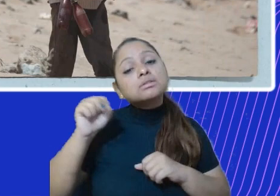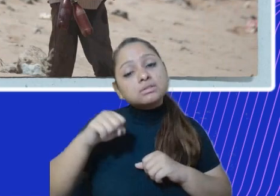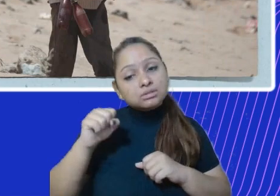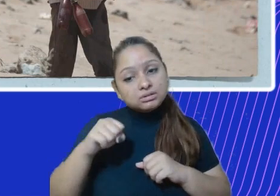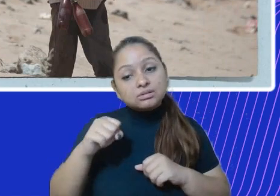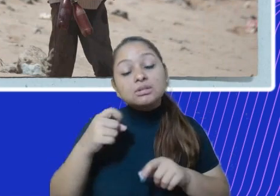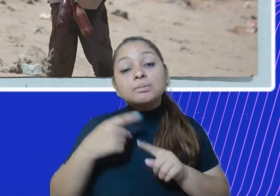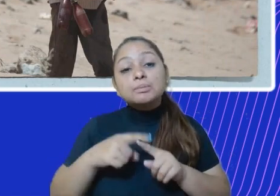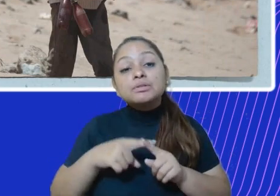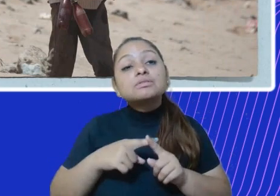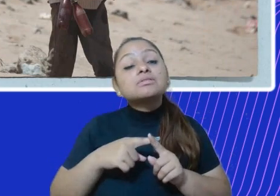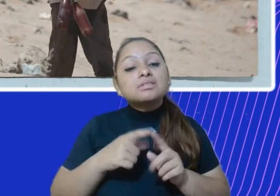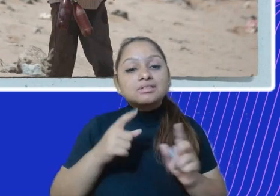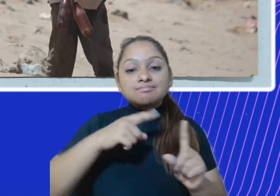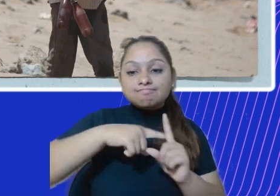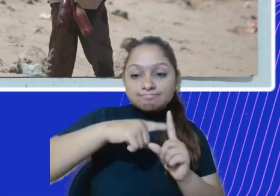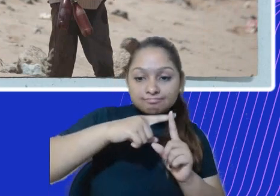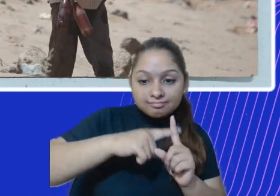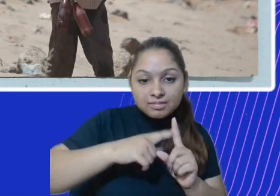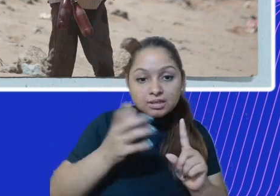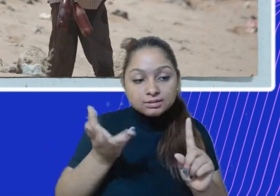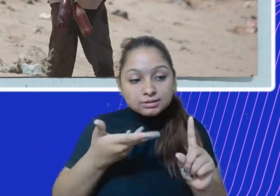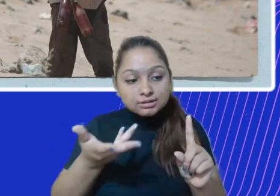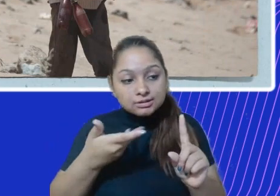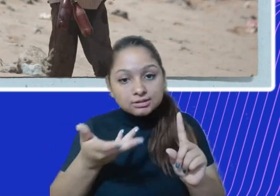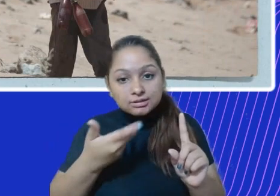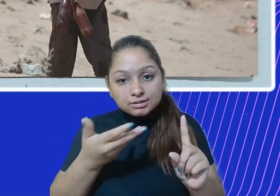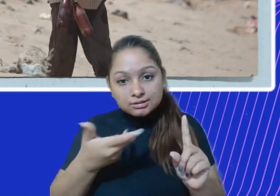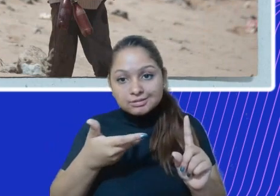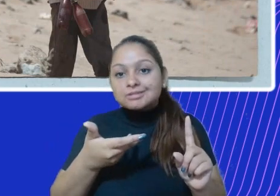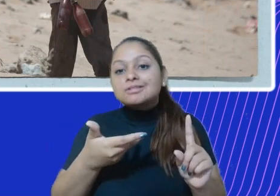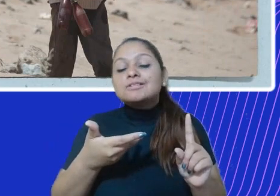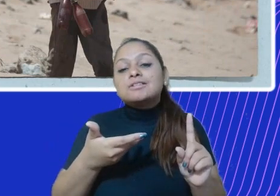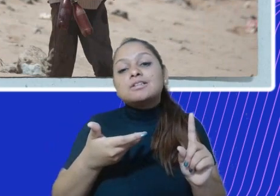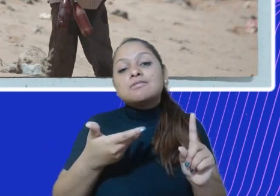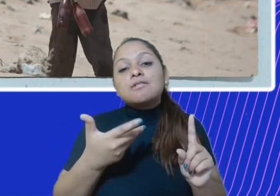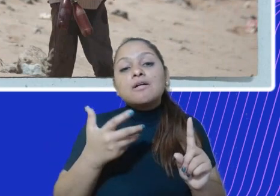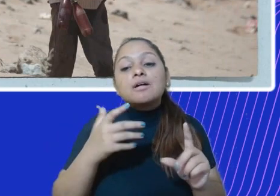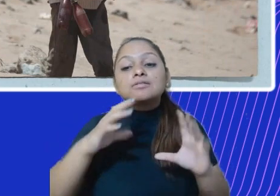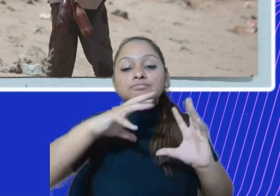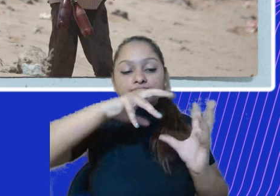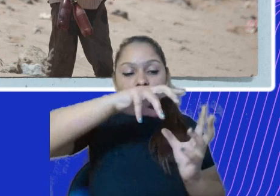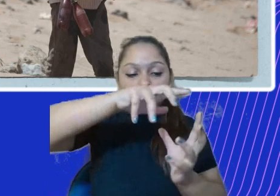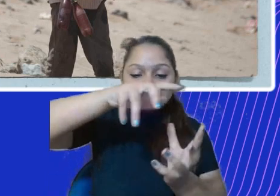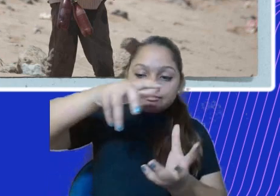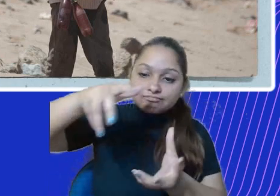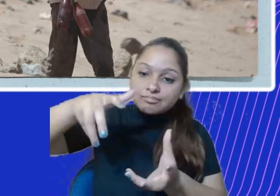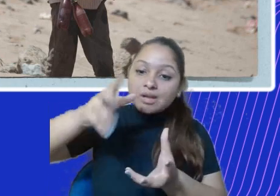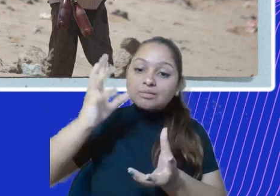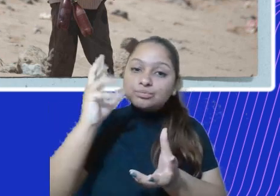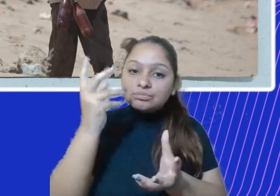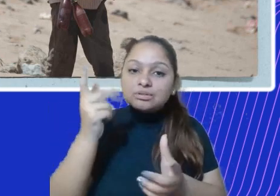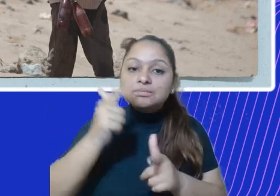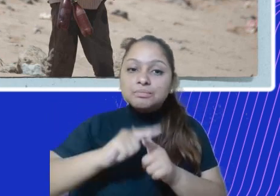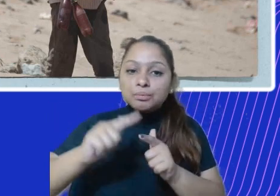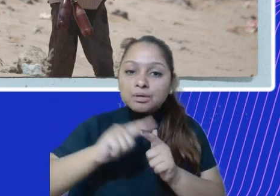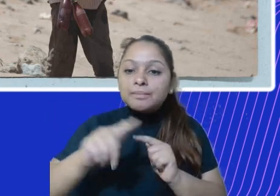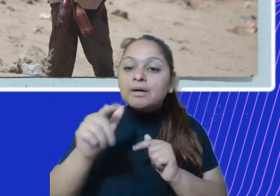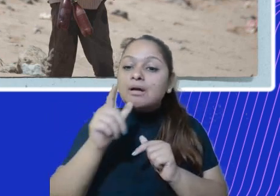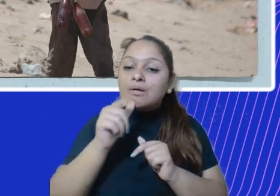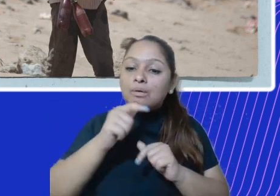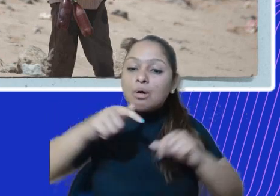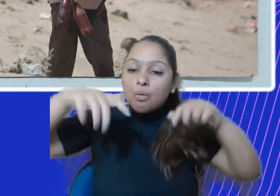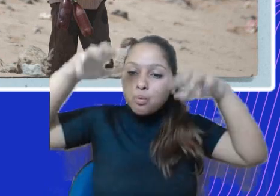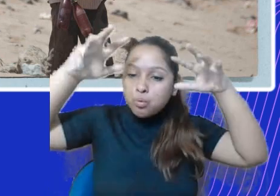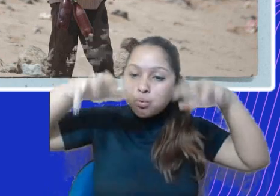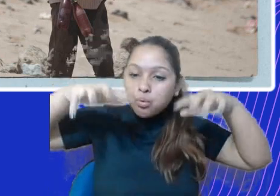this acceleration is causing extreme climatic events in the world. So if we had 3 years ago in